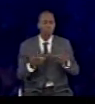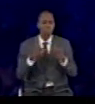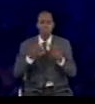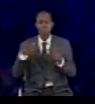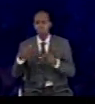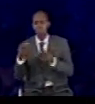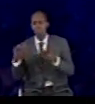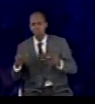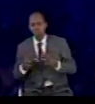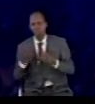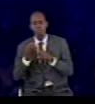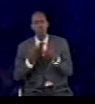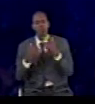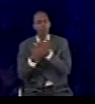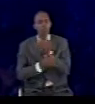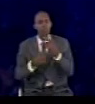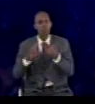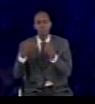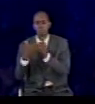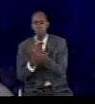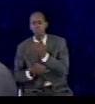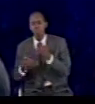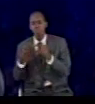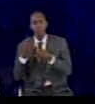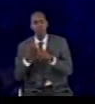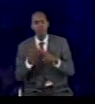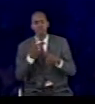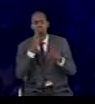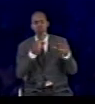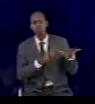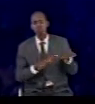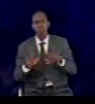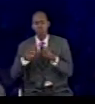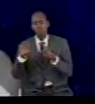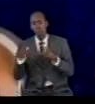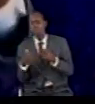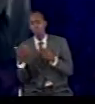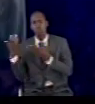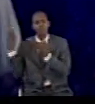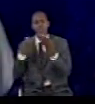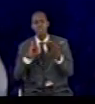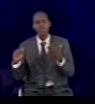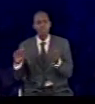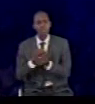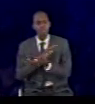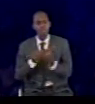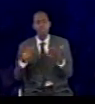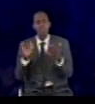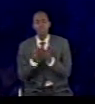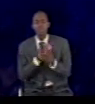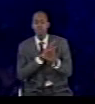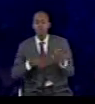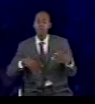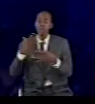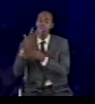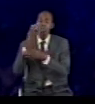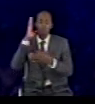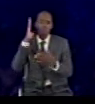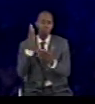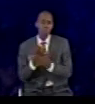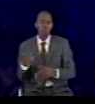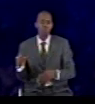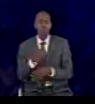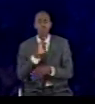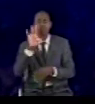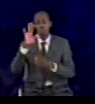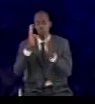continent from sea to shining sea bringing devastation the lord's hand will stop them your prayer of faith will